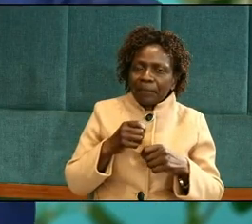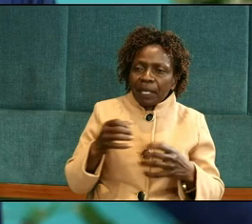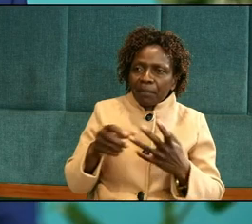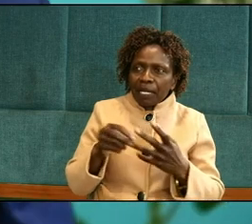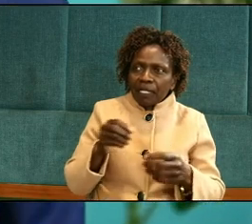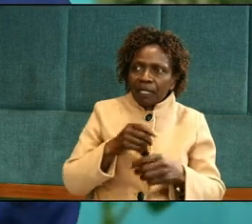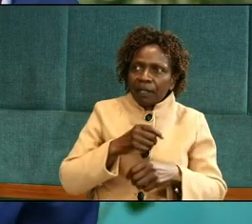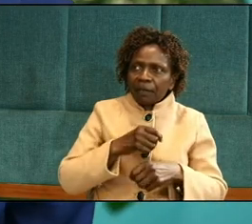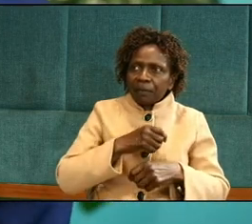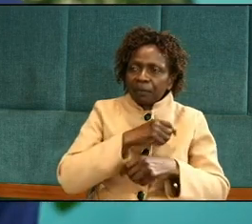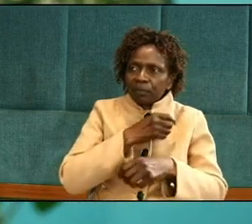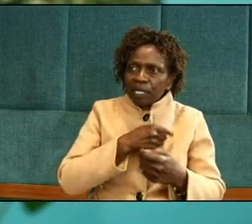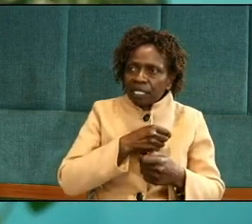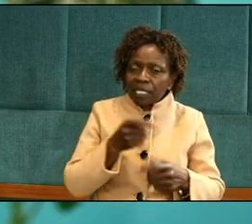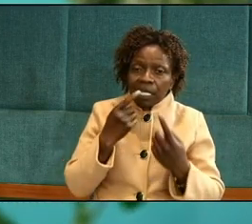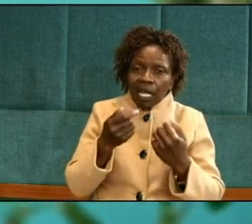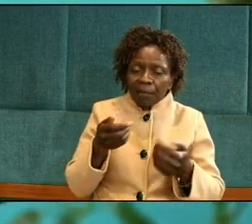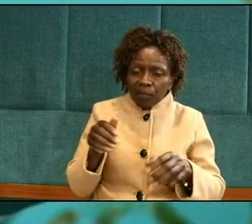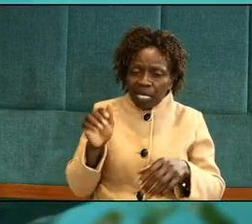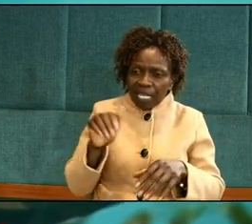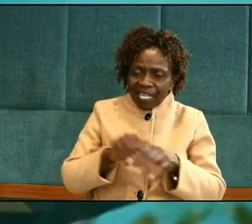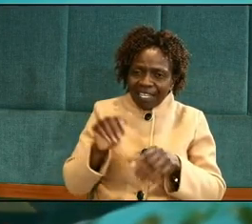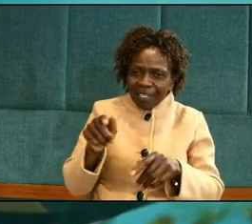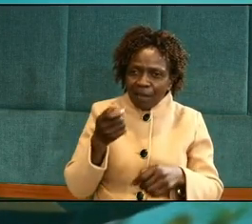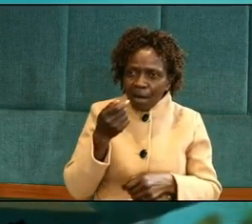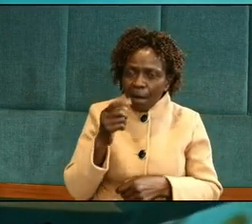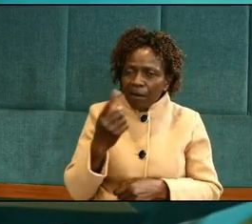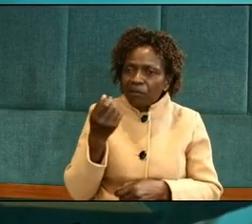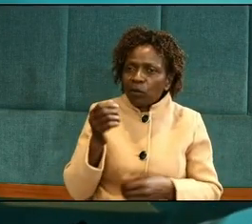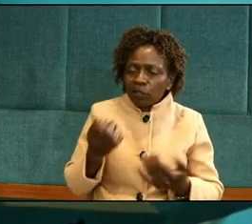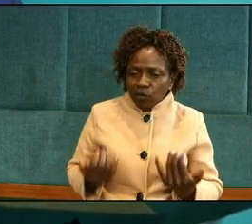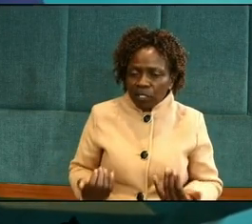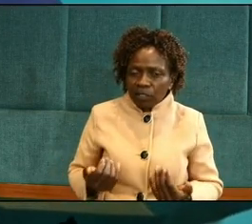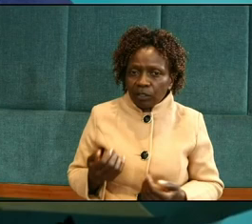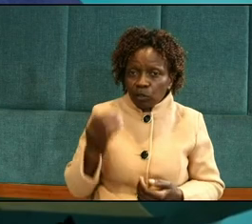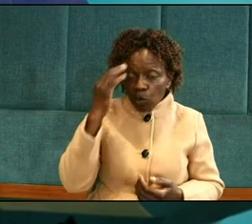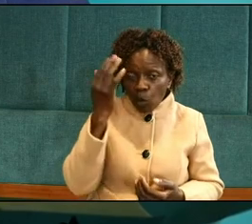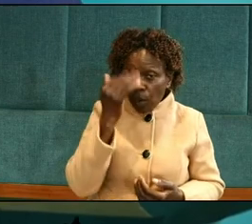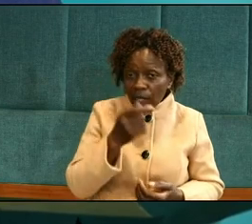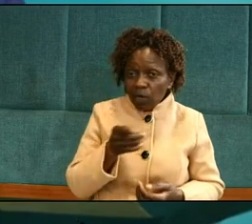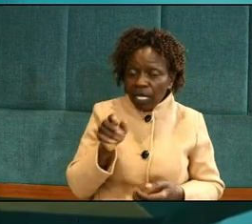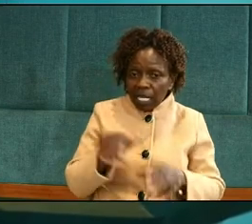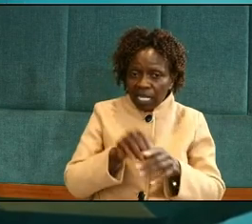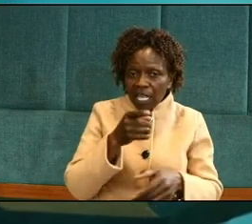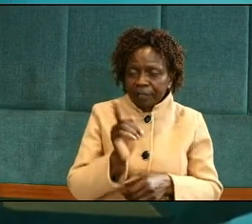I'm just in this for children. No, my brother, you are not in this only for children. You know why you are in there.